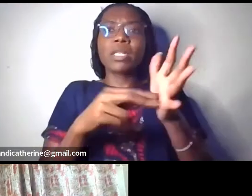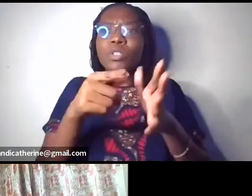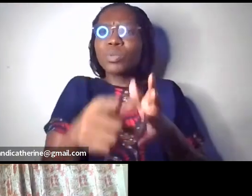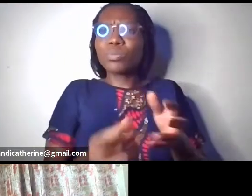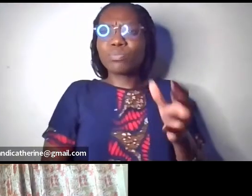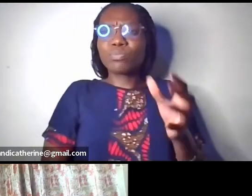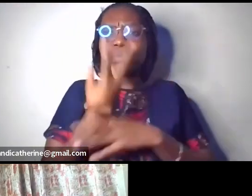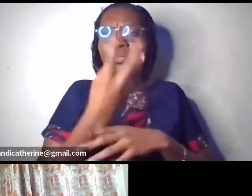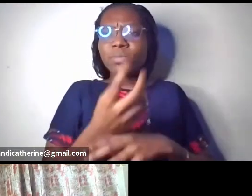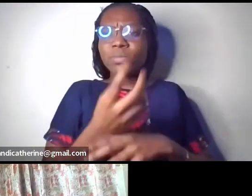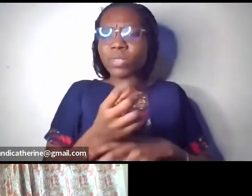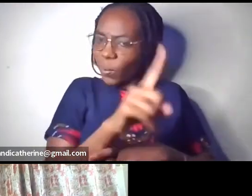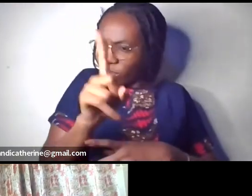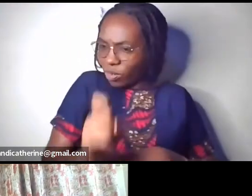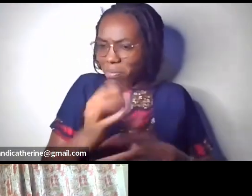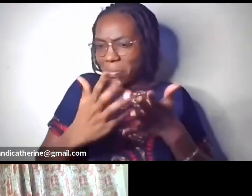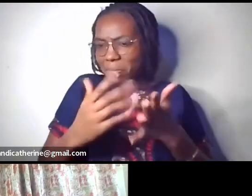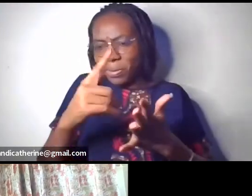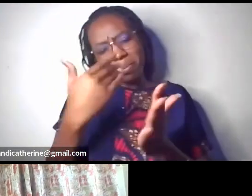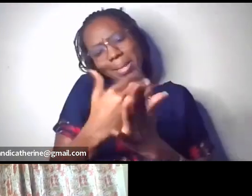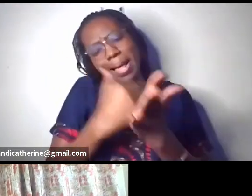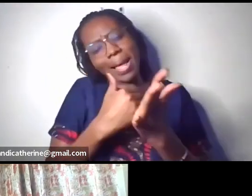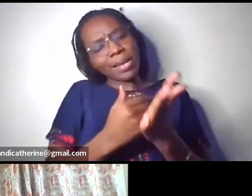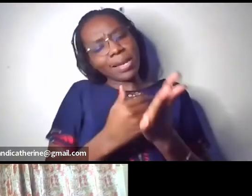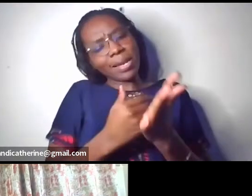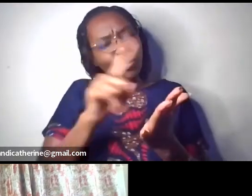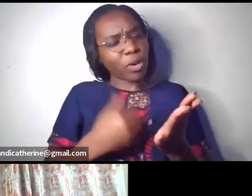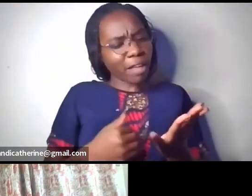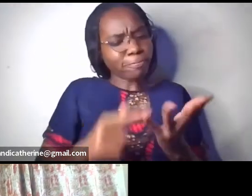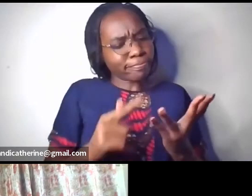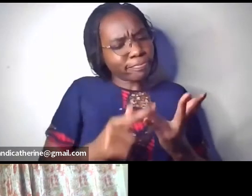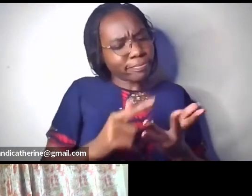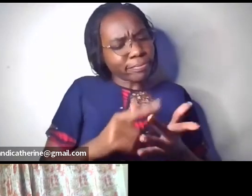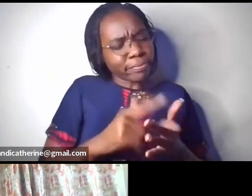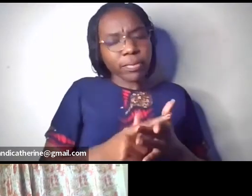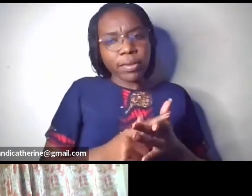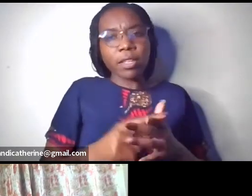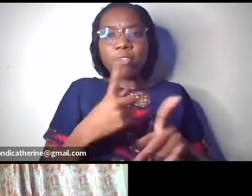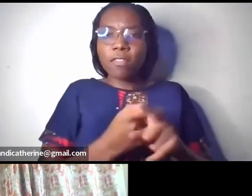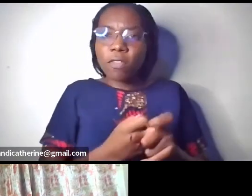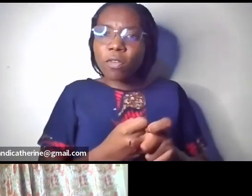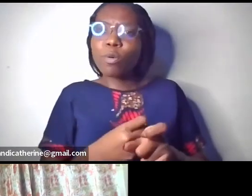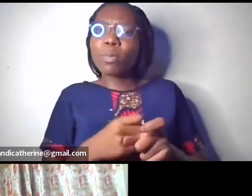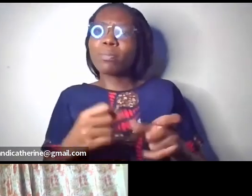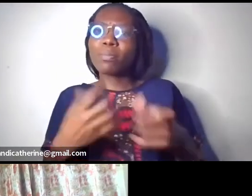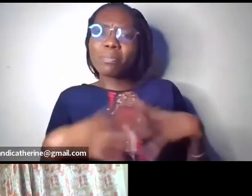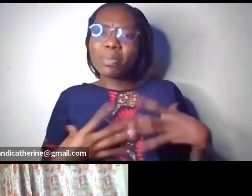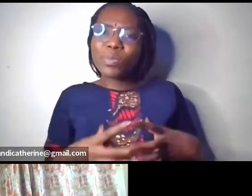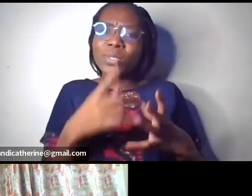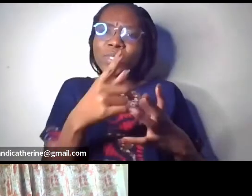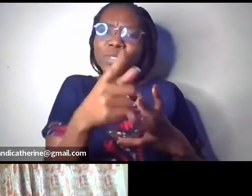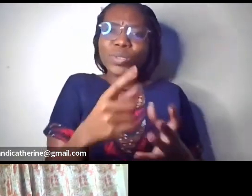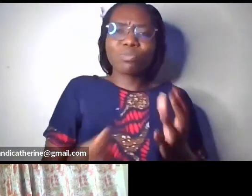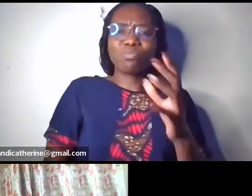questions? Did you ask questions from players? Did you come up with a document